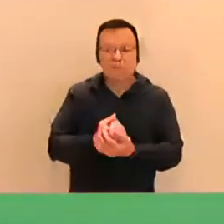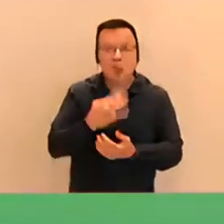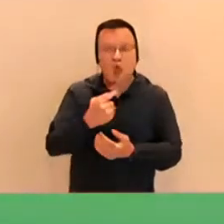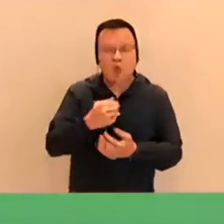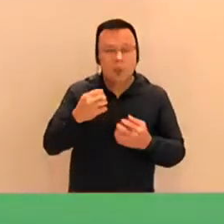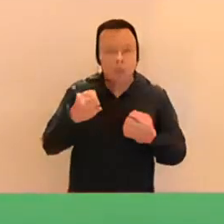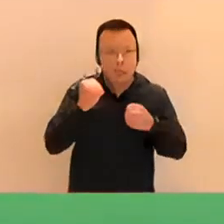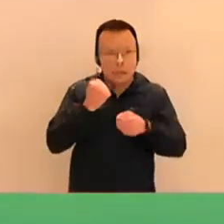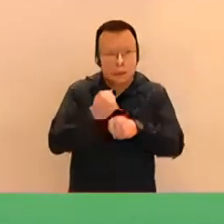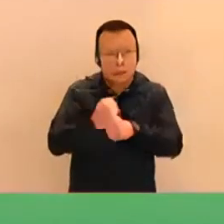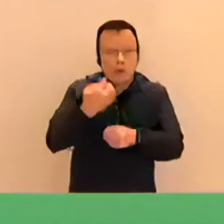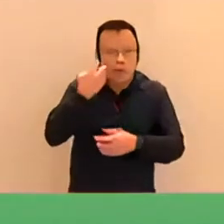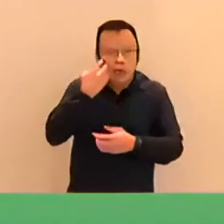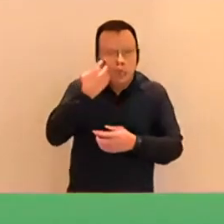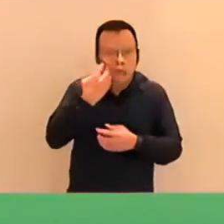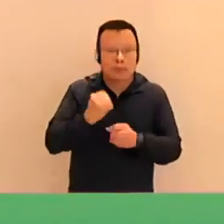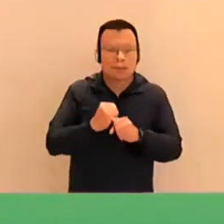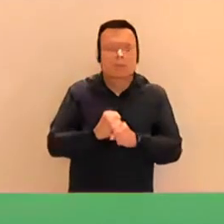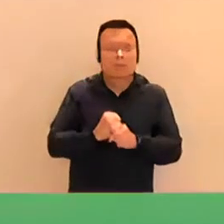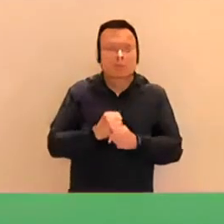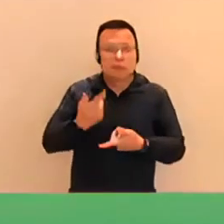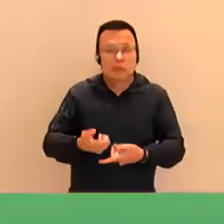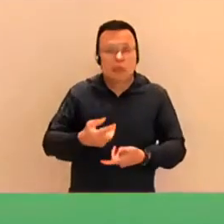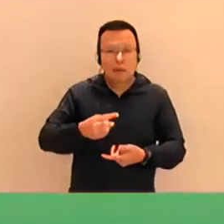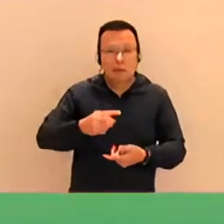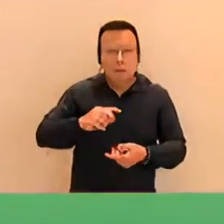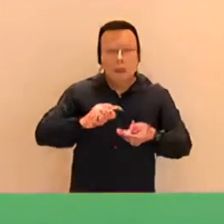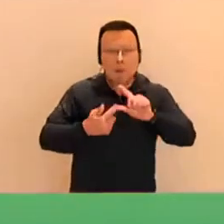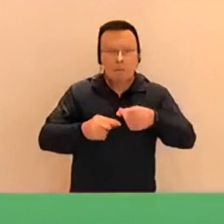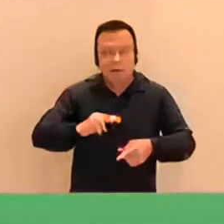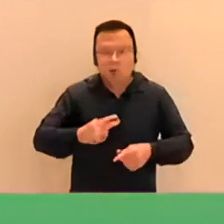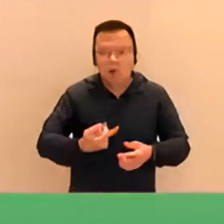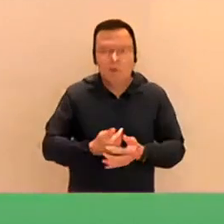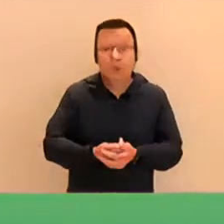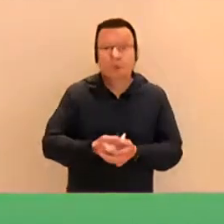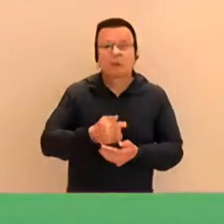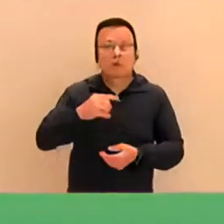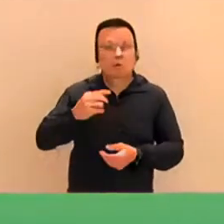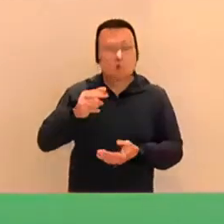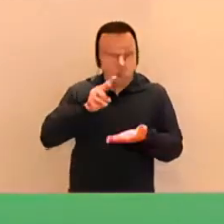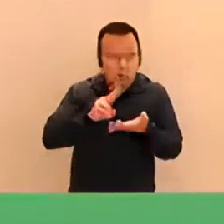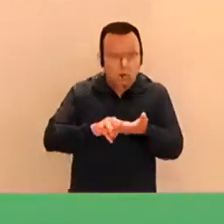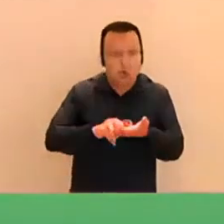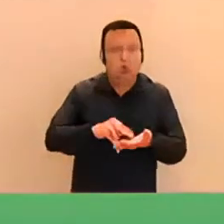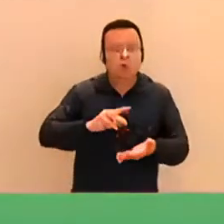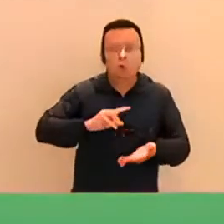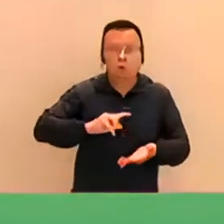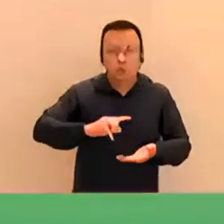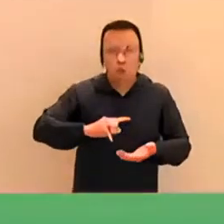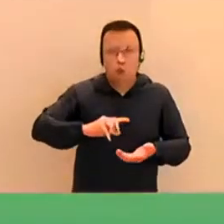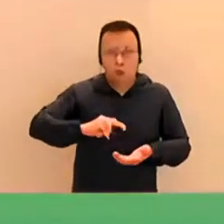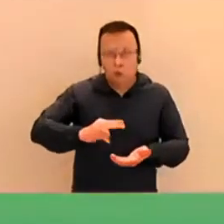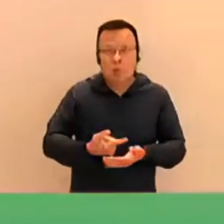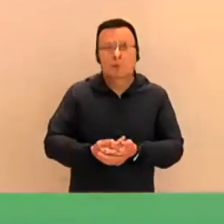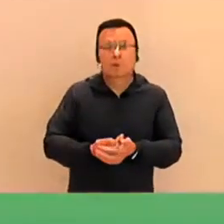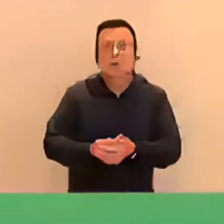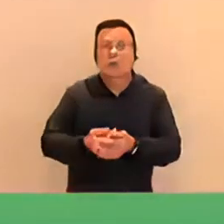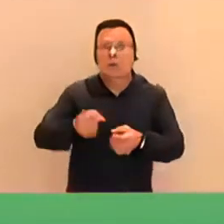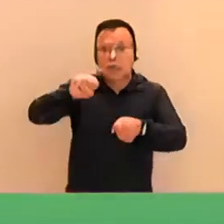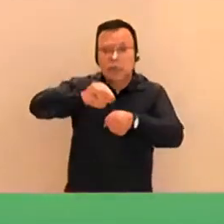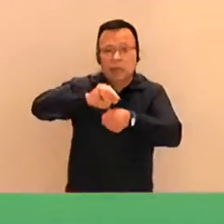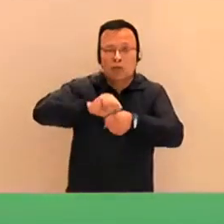changed, and we believe that we could have photovoltaic installed, not in the